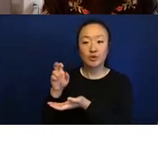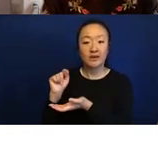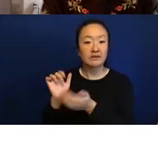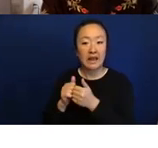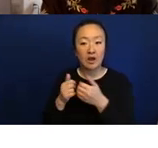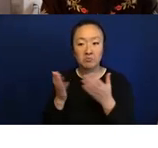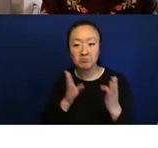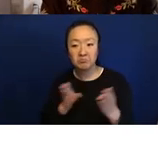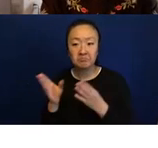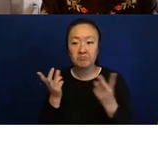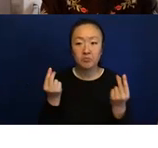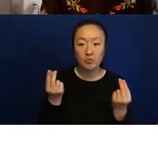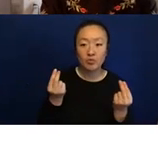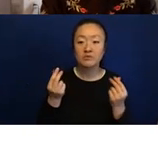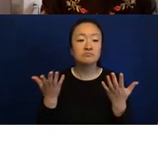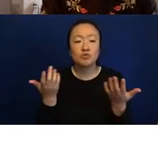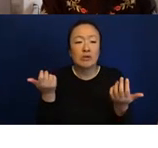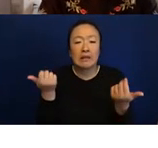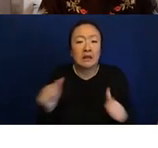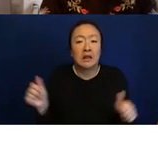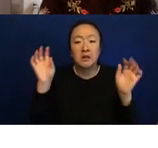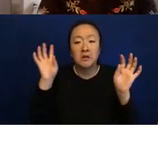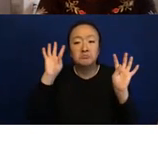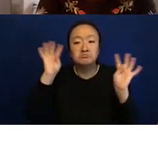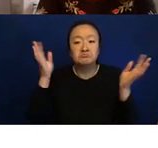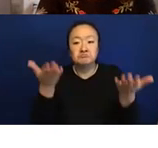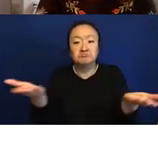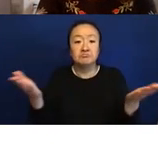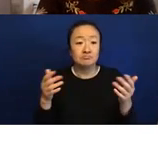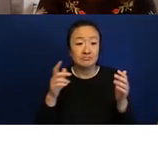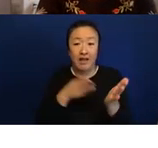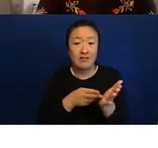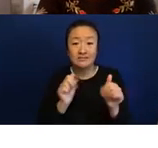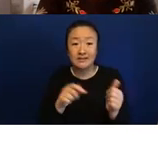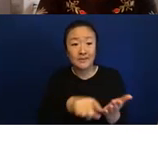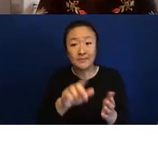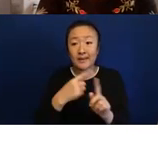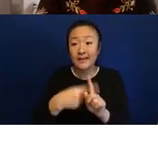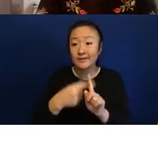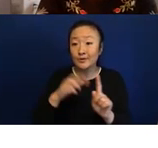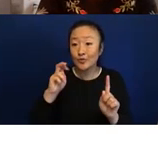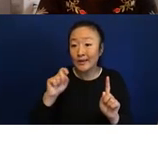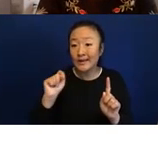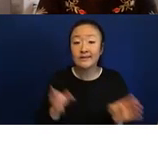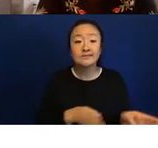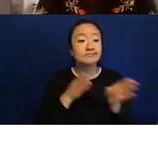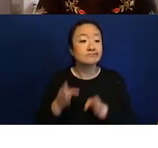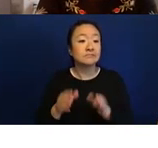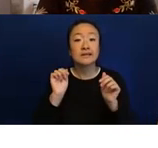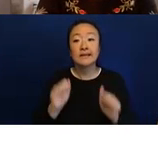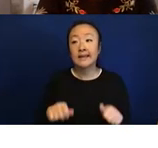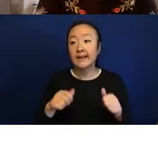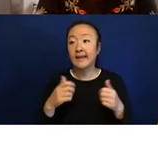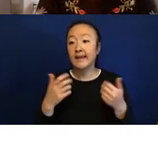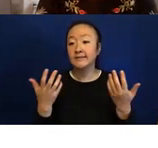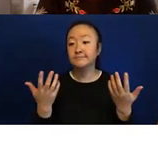anything. And honestly, you can use it to pay your rent. You can use it to take